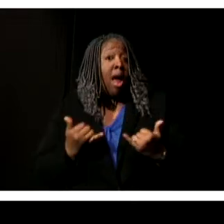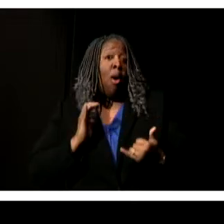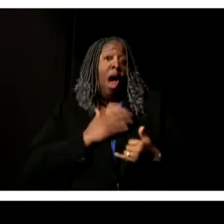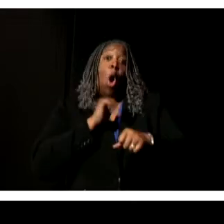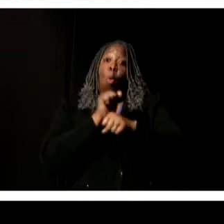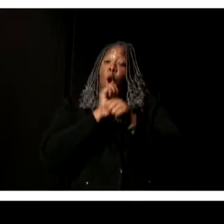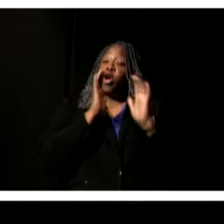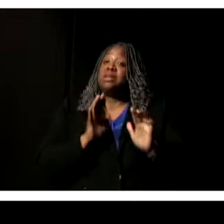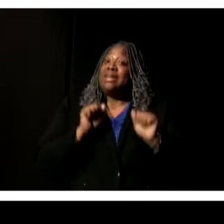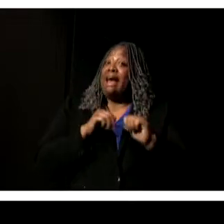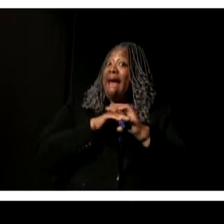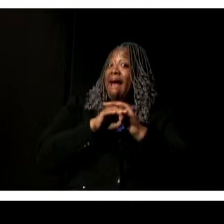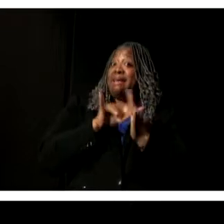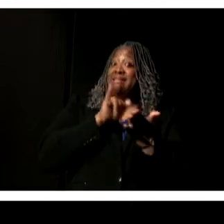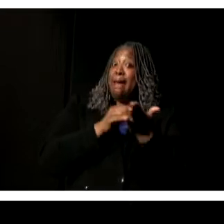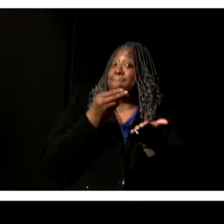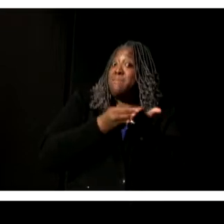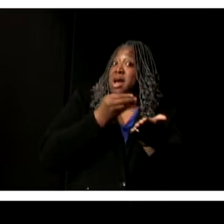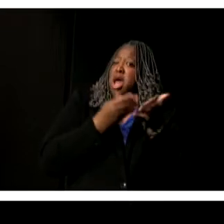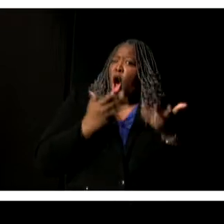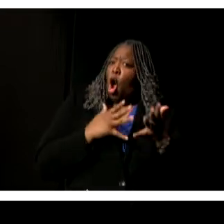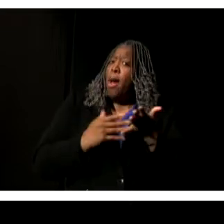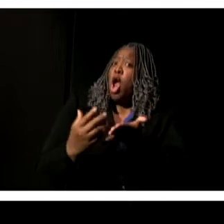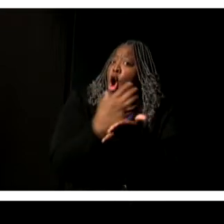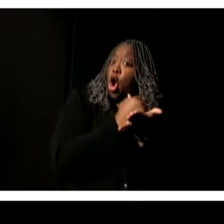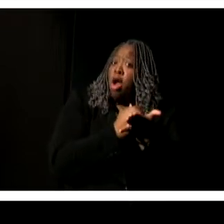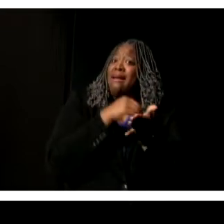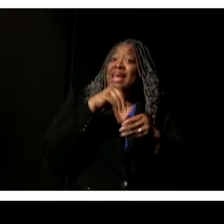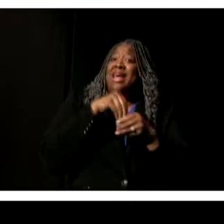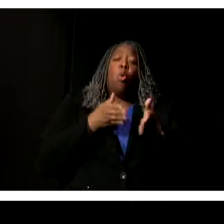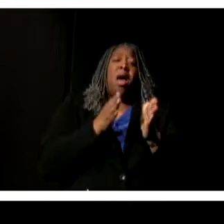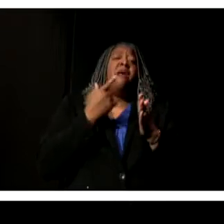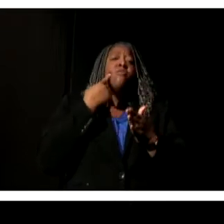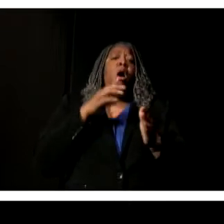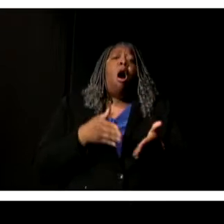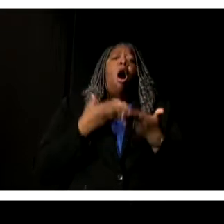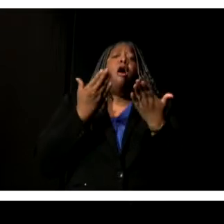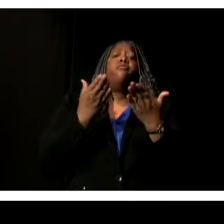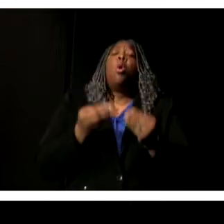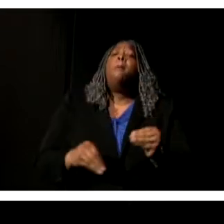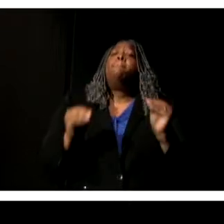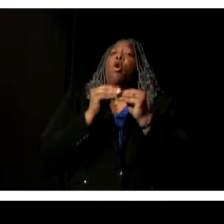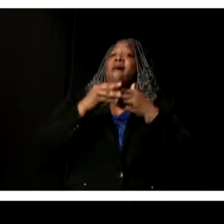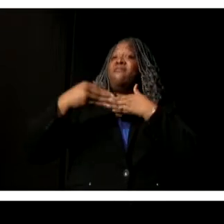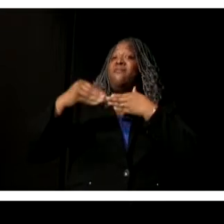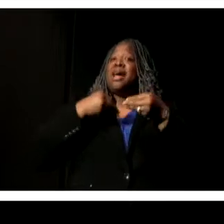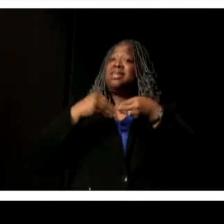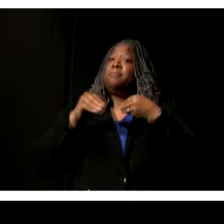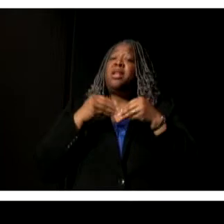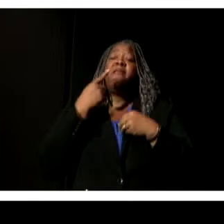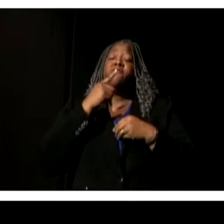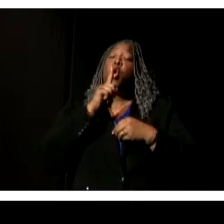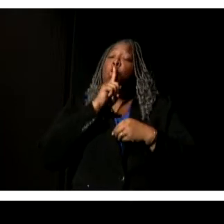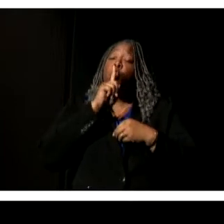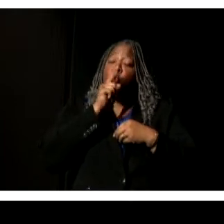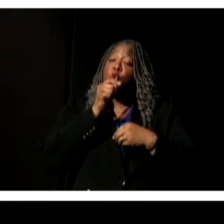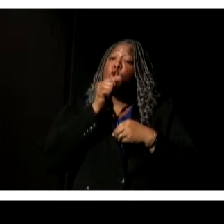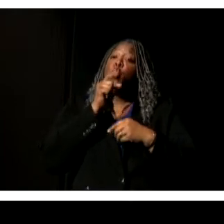may access those wages they've already earned in a way to offer more flexibility to those who truly need